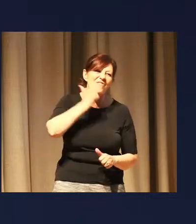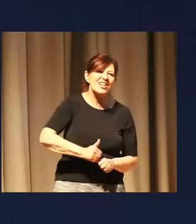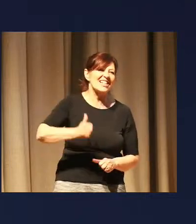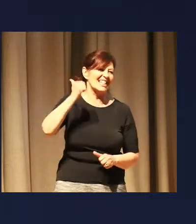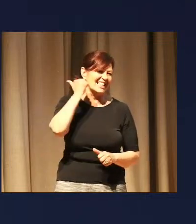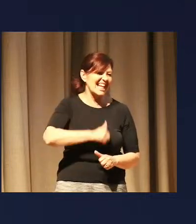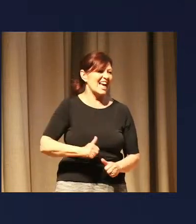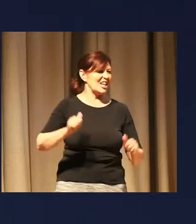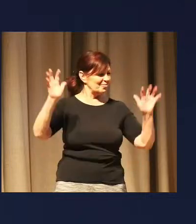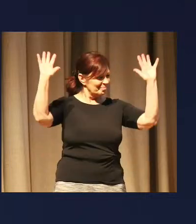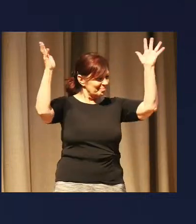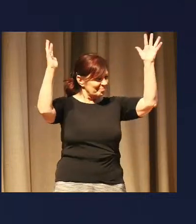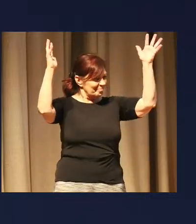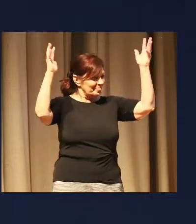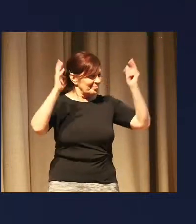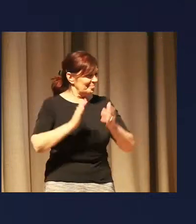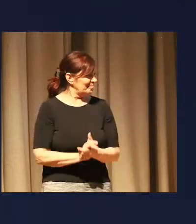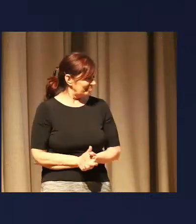day.